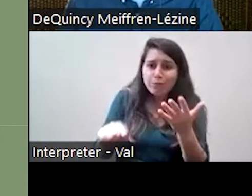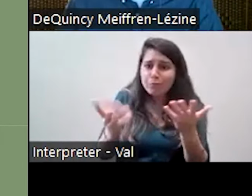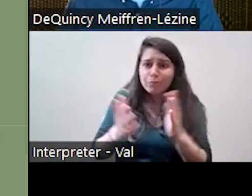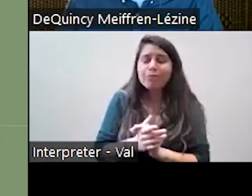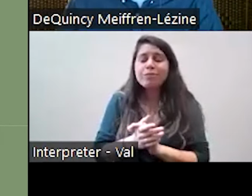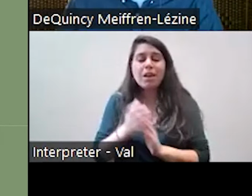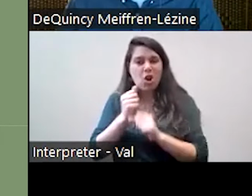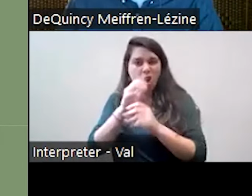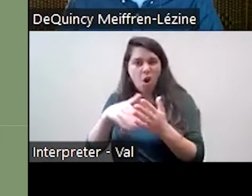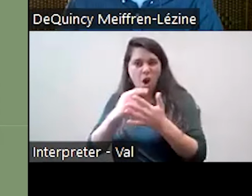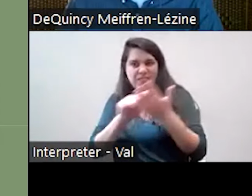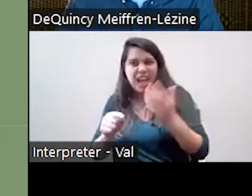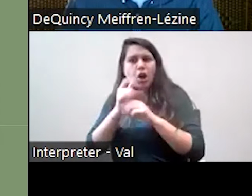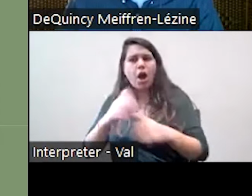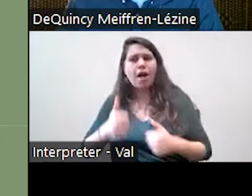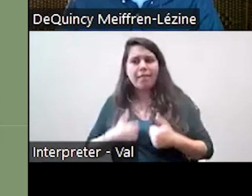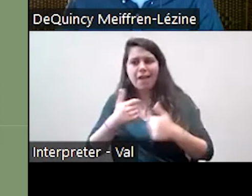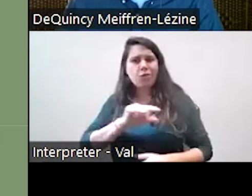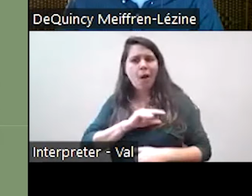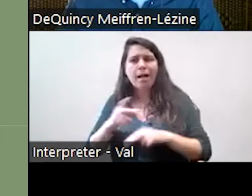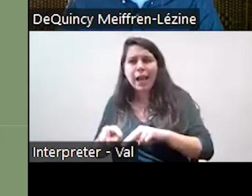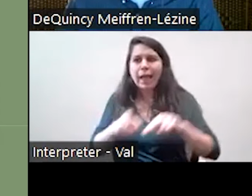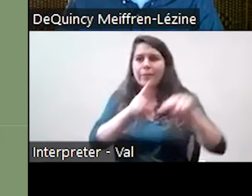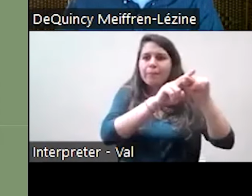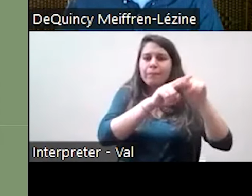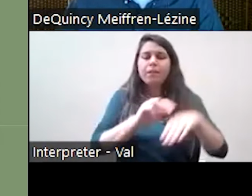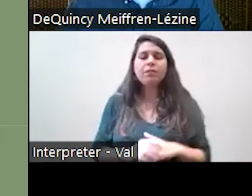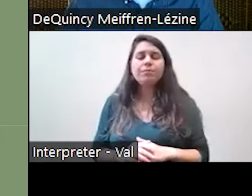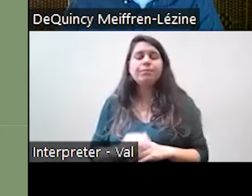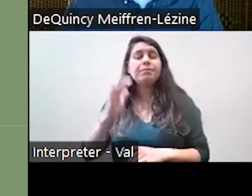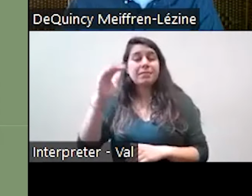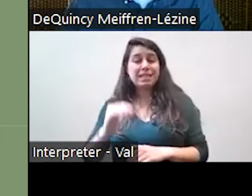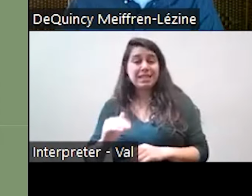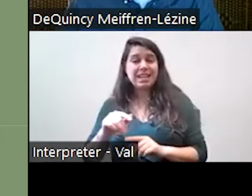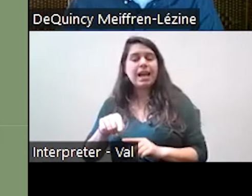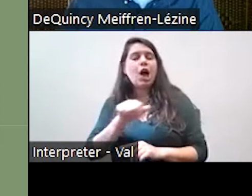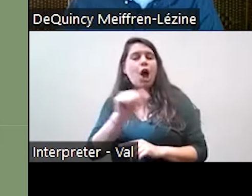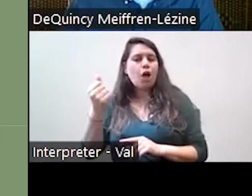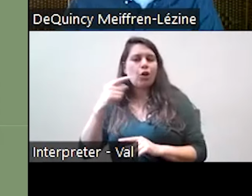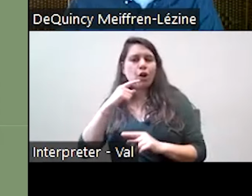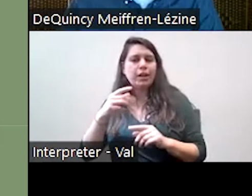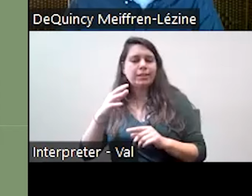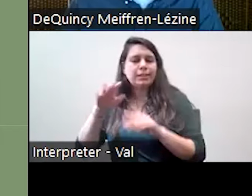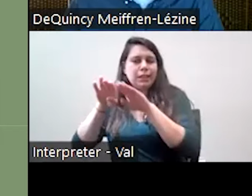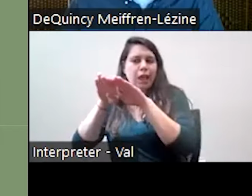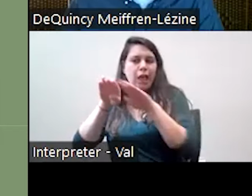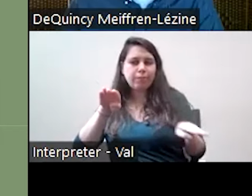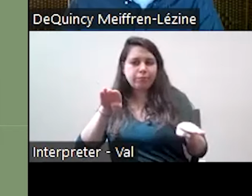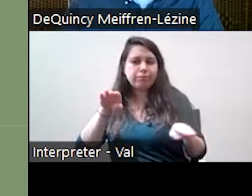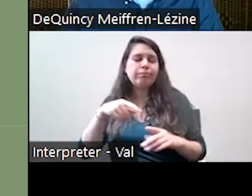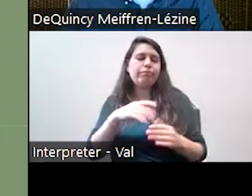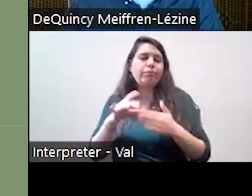we have this trajectory here where you're going to suicide. And their person's quality of life